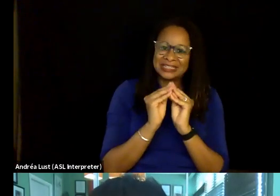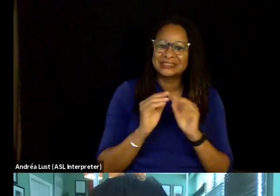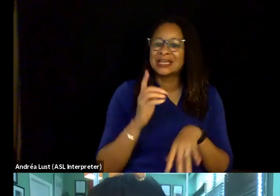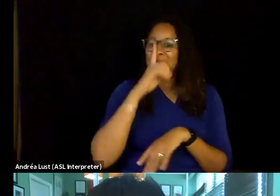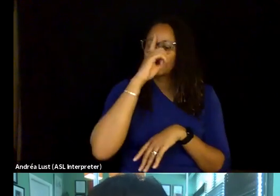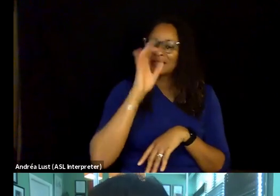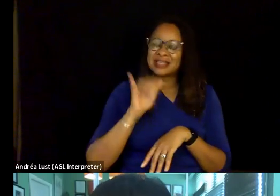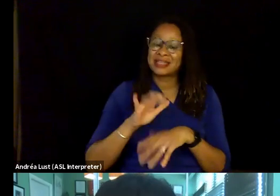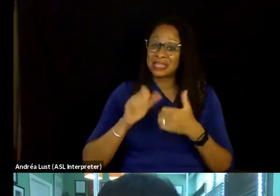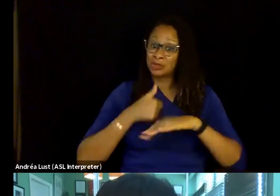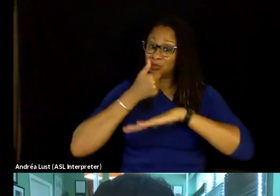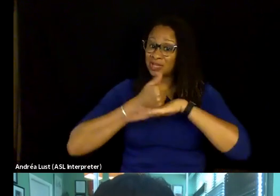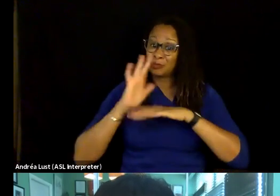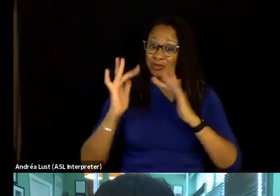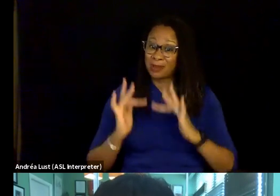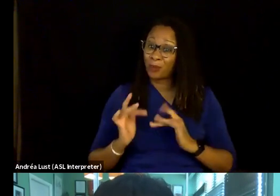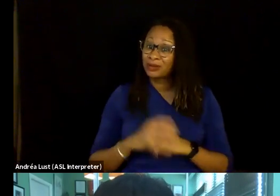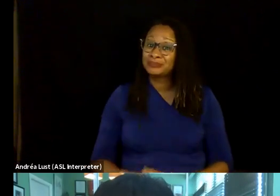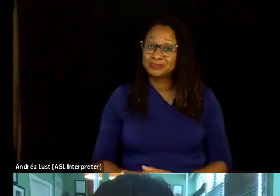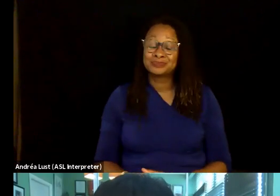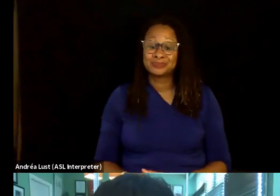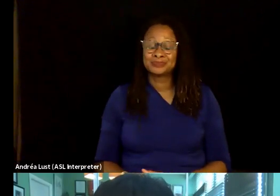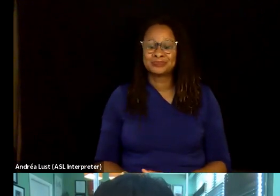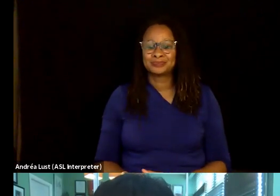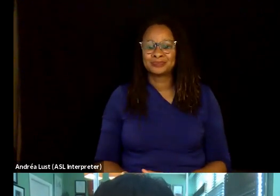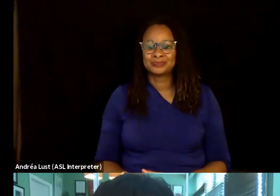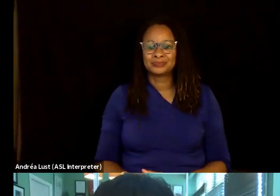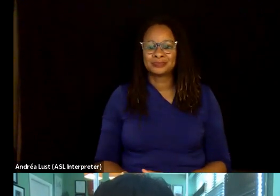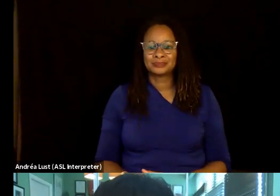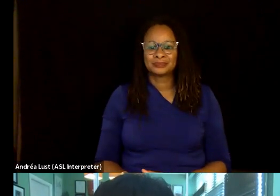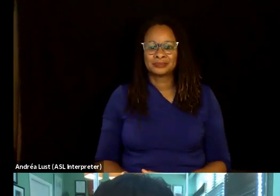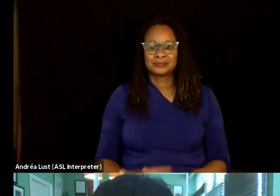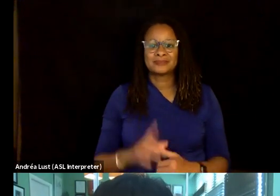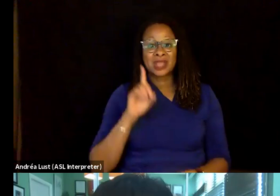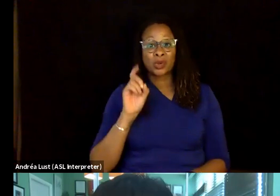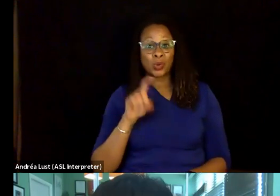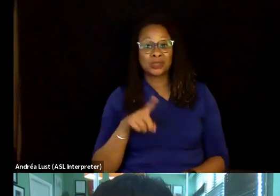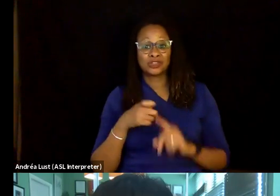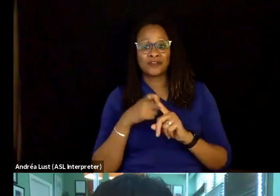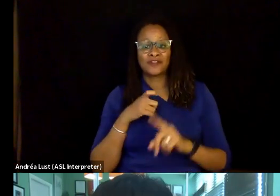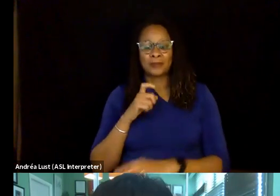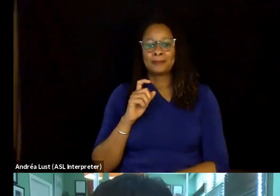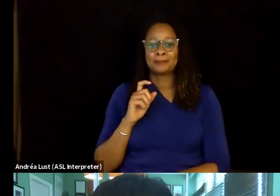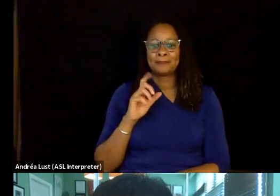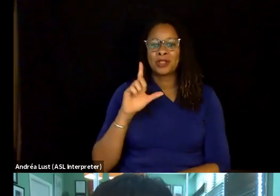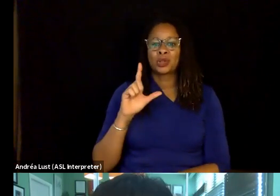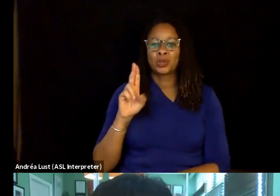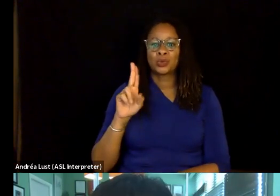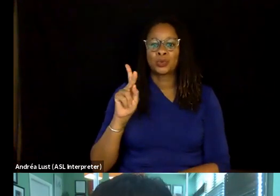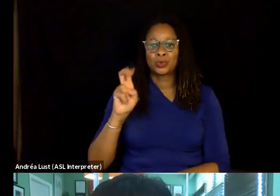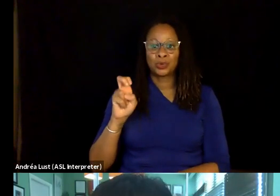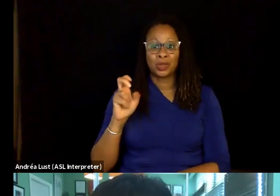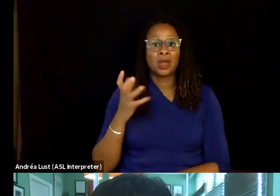how you form your network. And then we have a question from, let me see the name, from Luke. He wants to